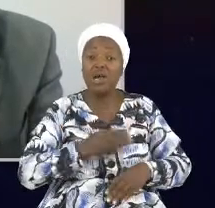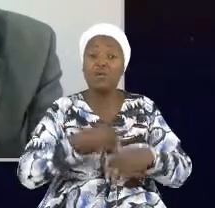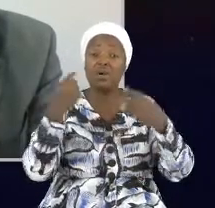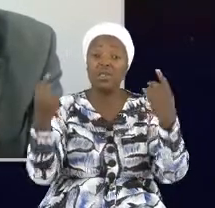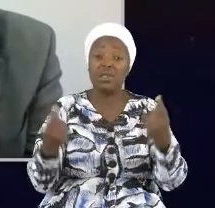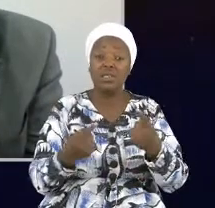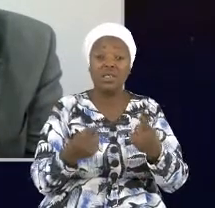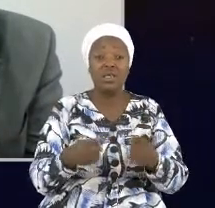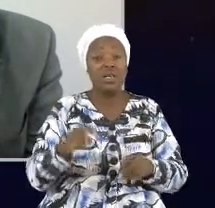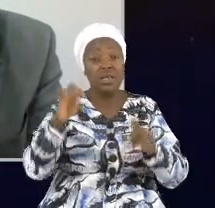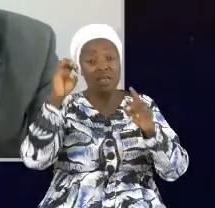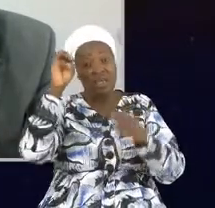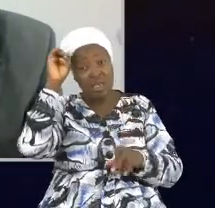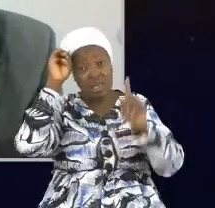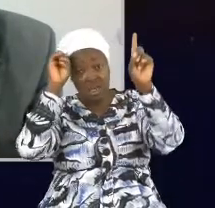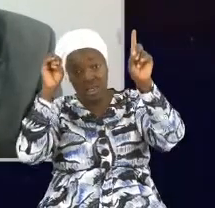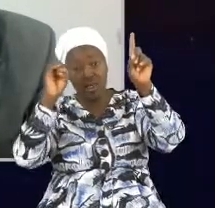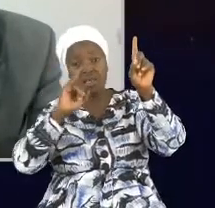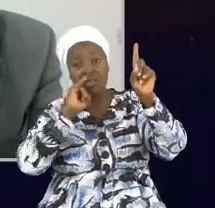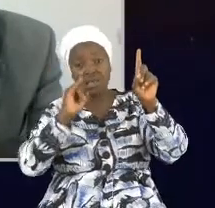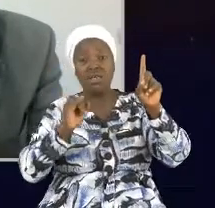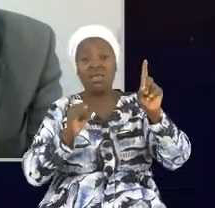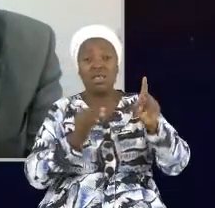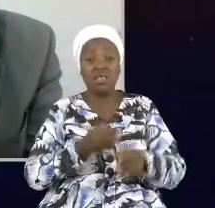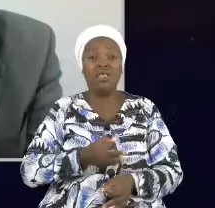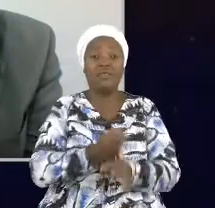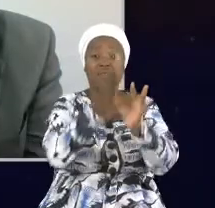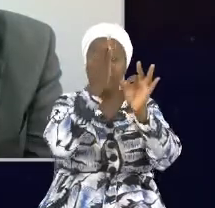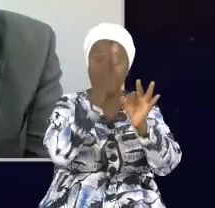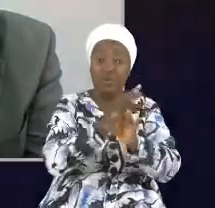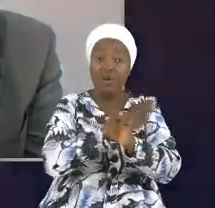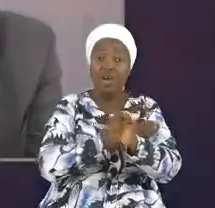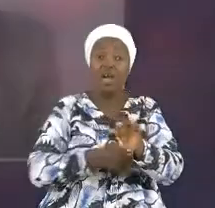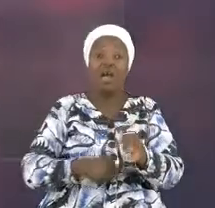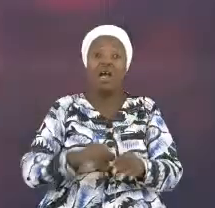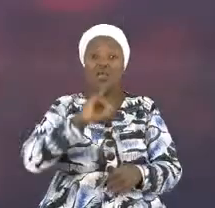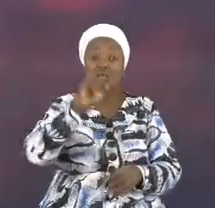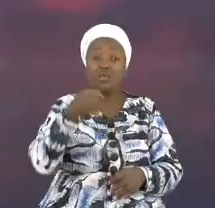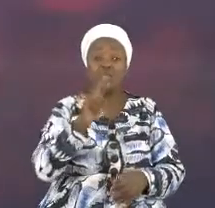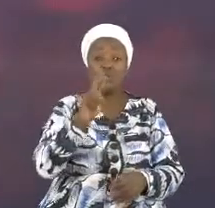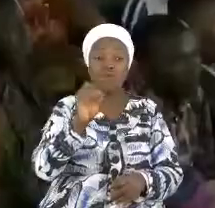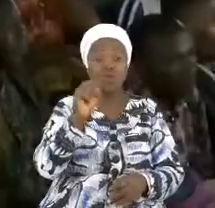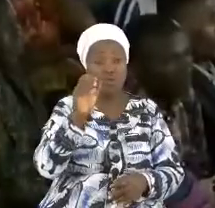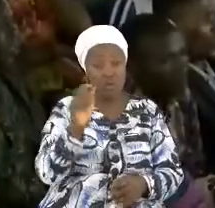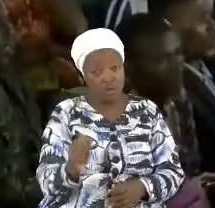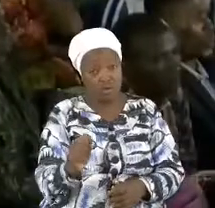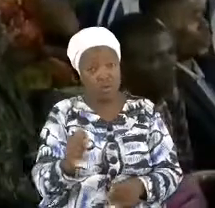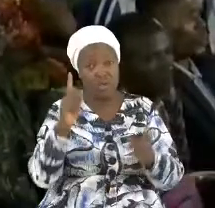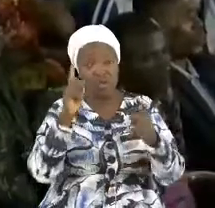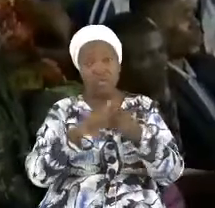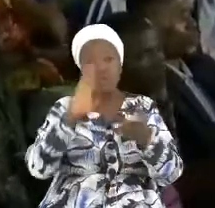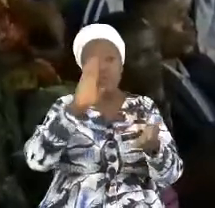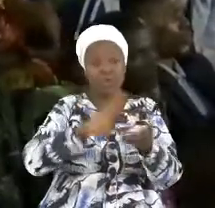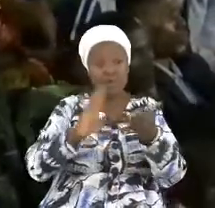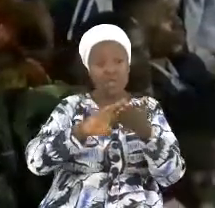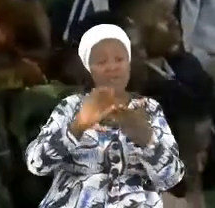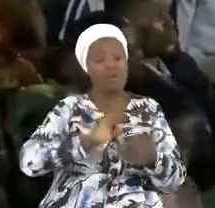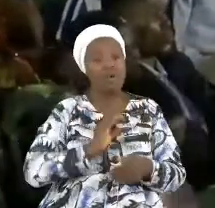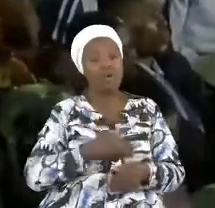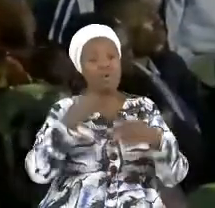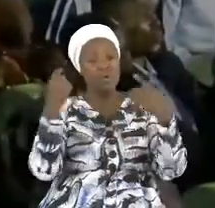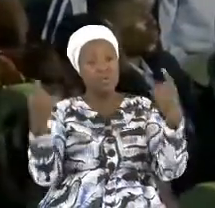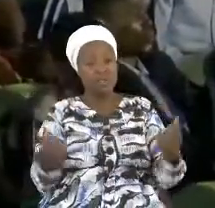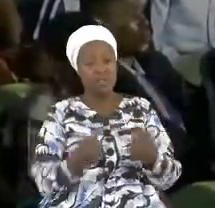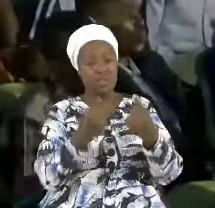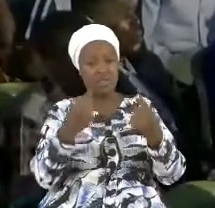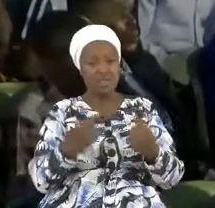and just to forgive our sins. He'll forgive you tonight. All the past